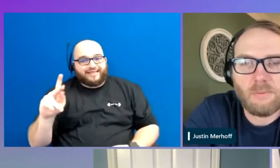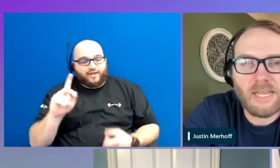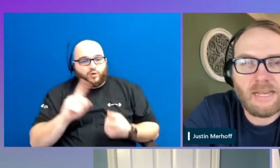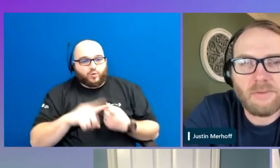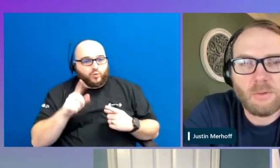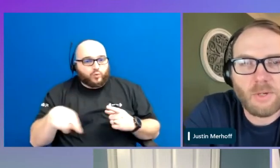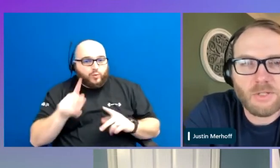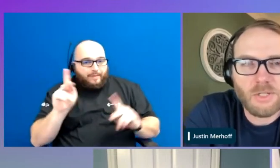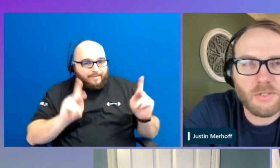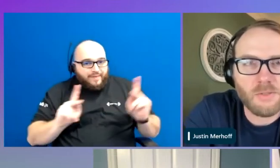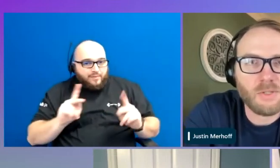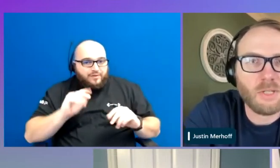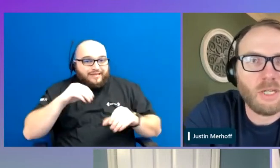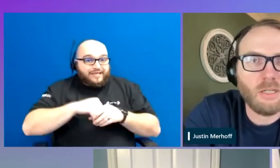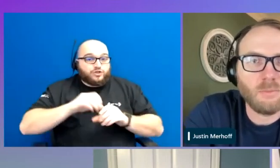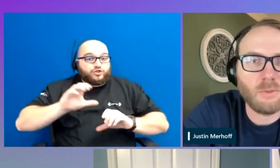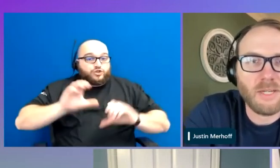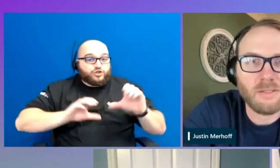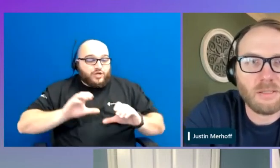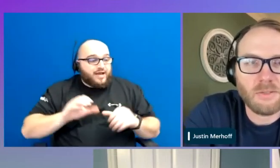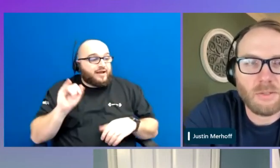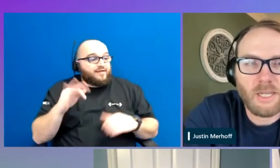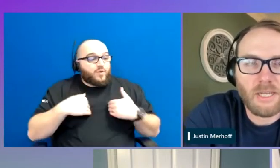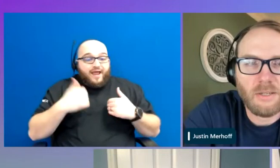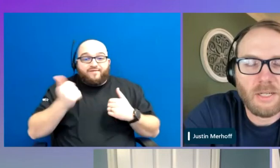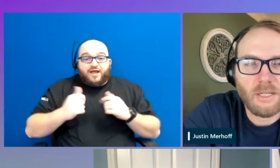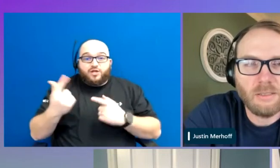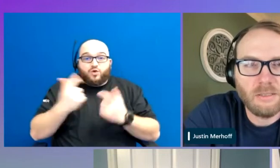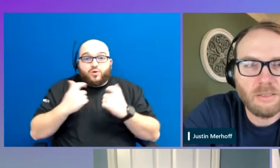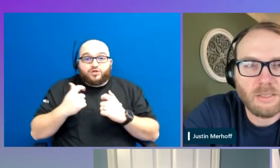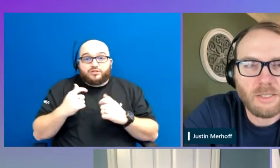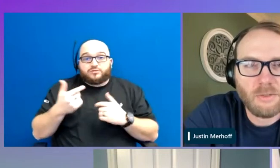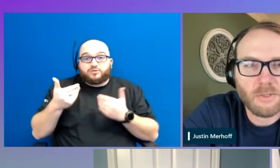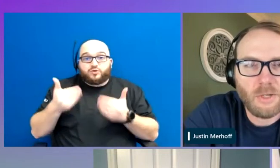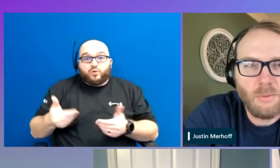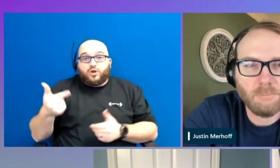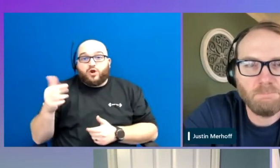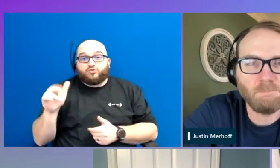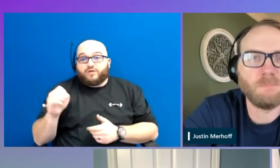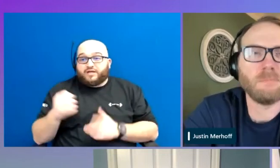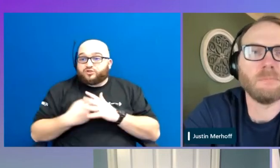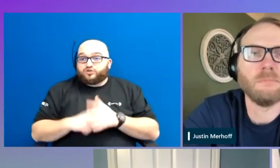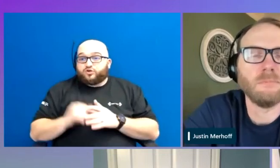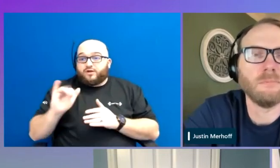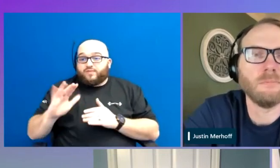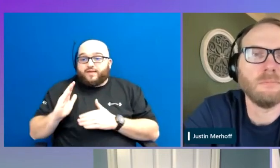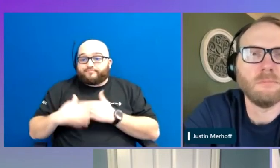And if we have any questions, Grace, let's go ahead and get those going.